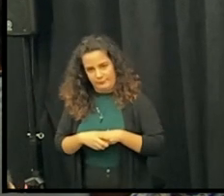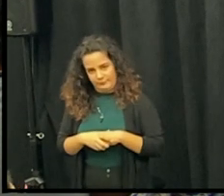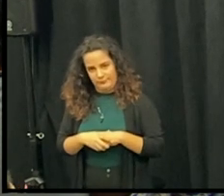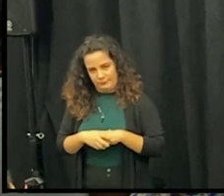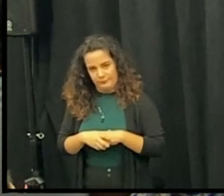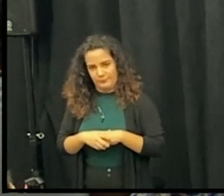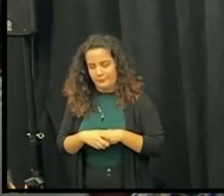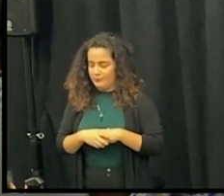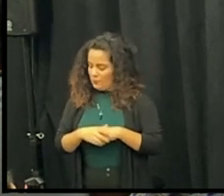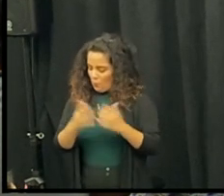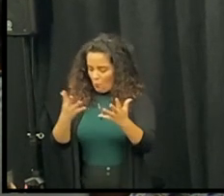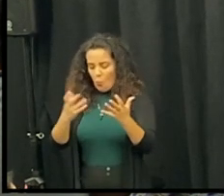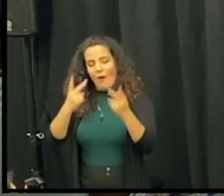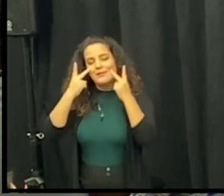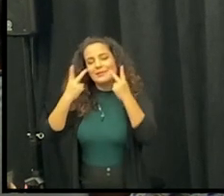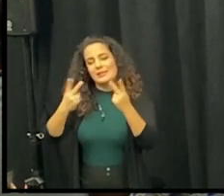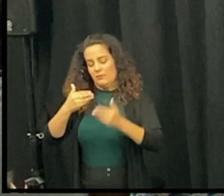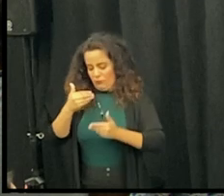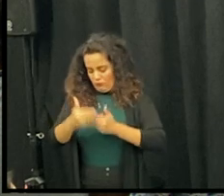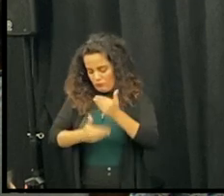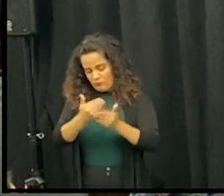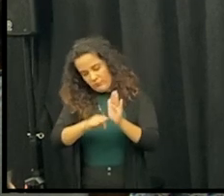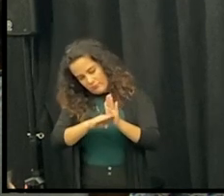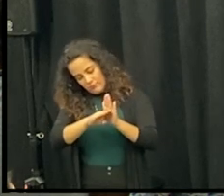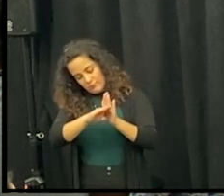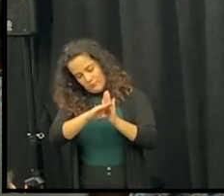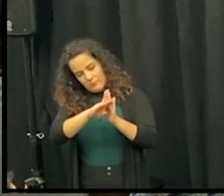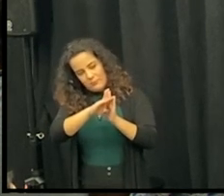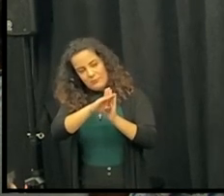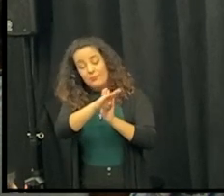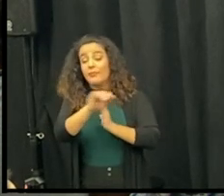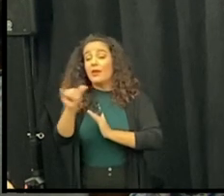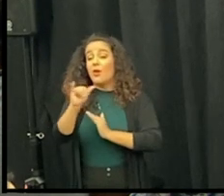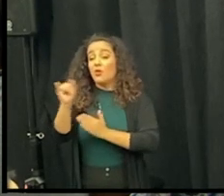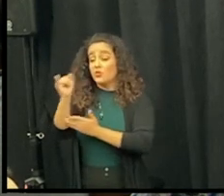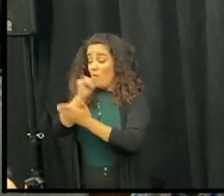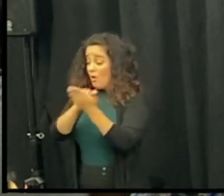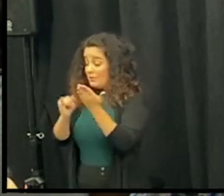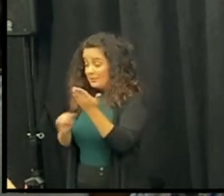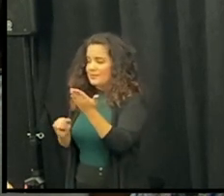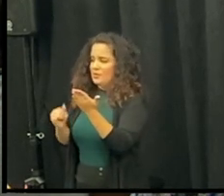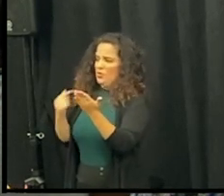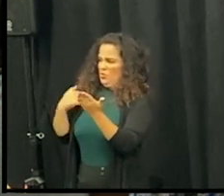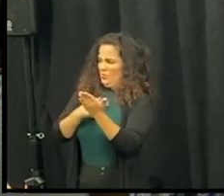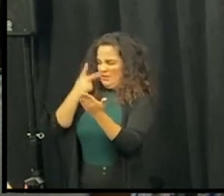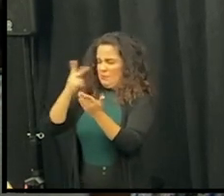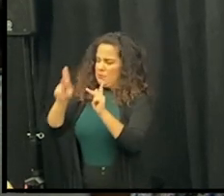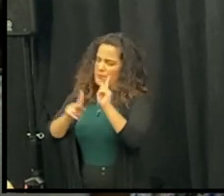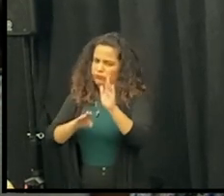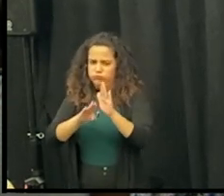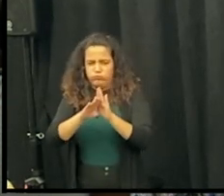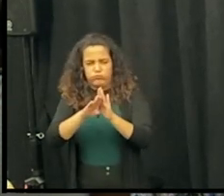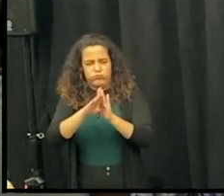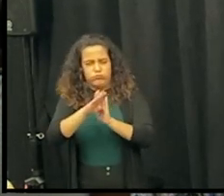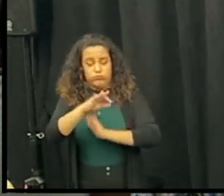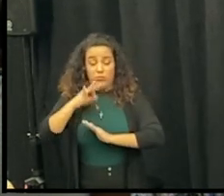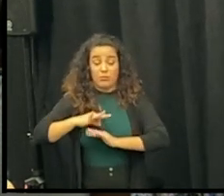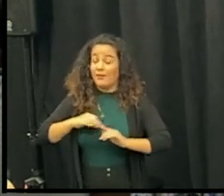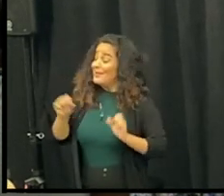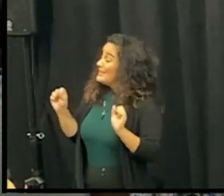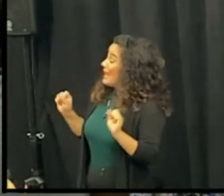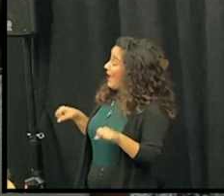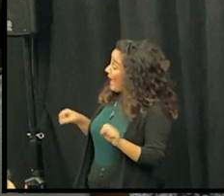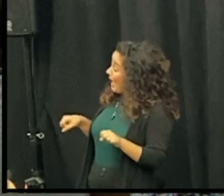creating progress in a way that's artistically also very fulfilling. Yeah, it's true, because there are so many different aspects that